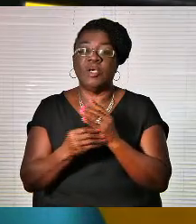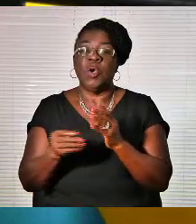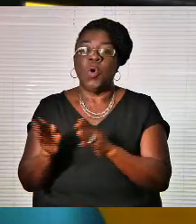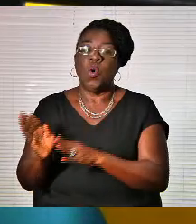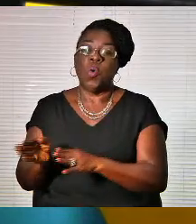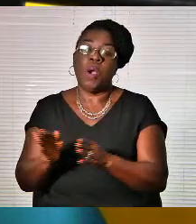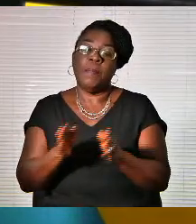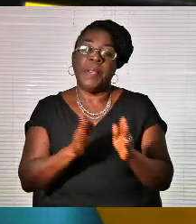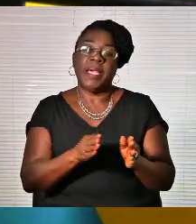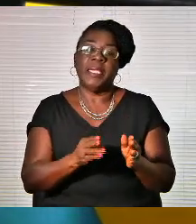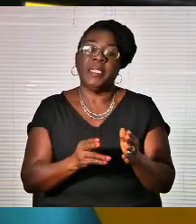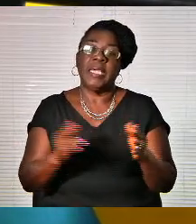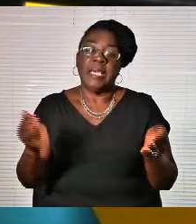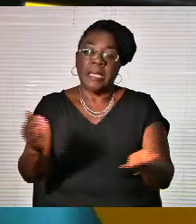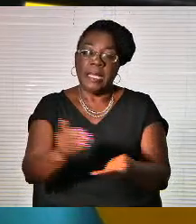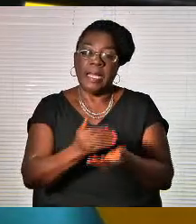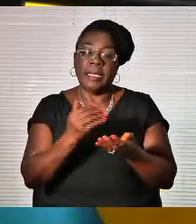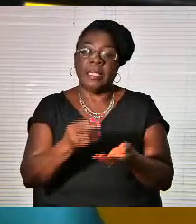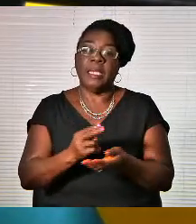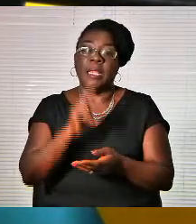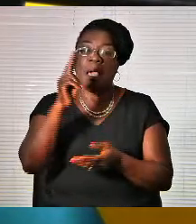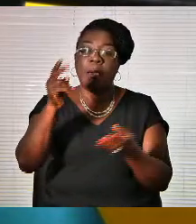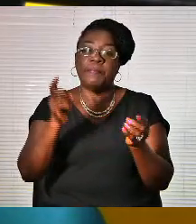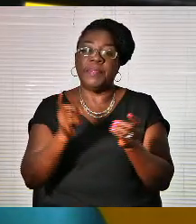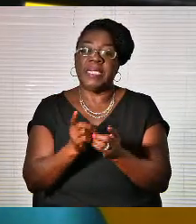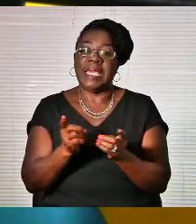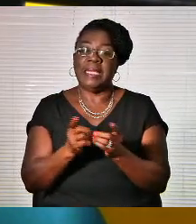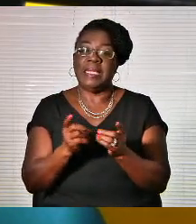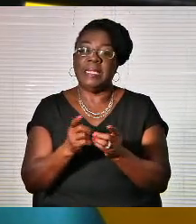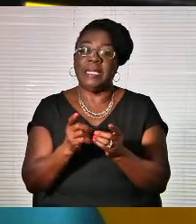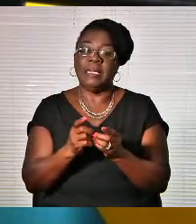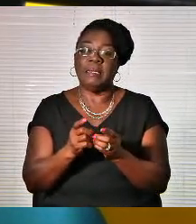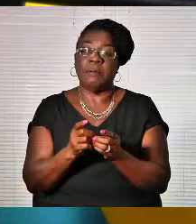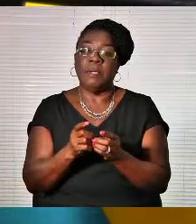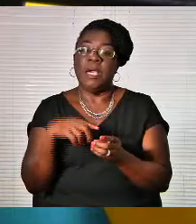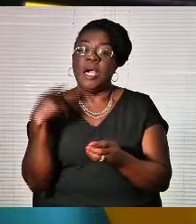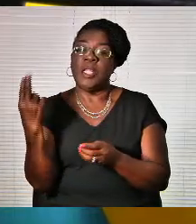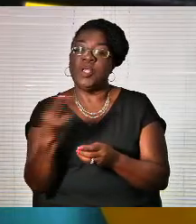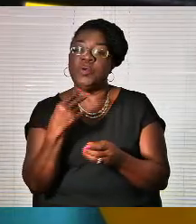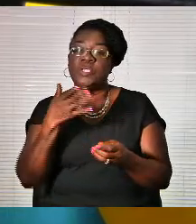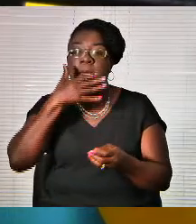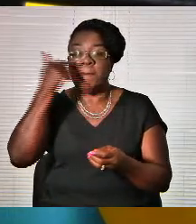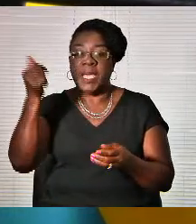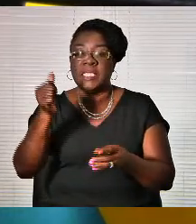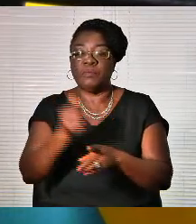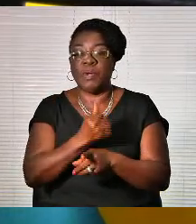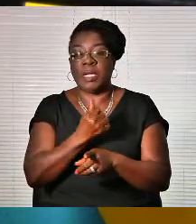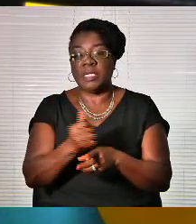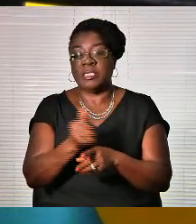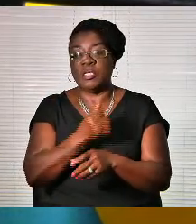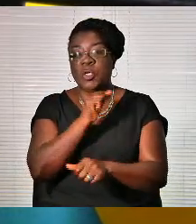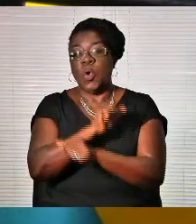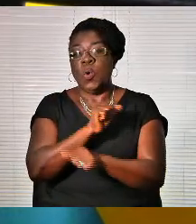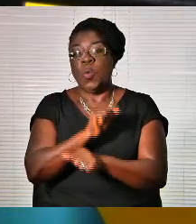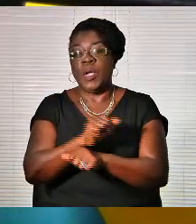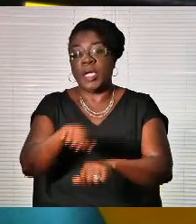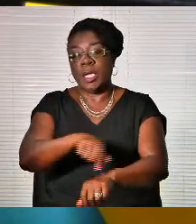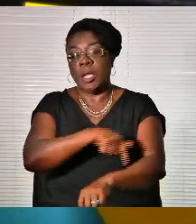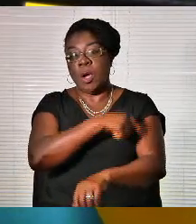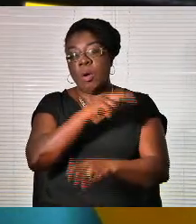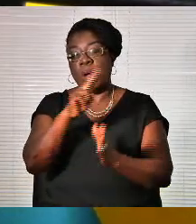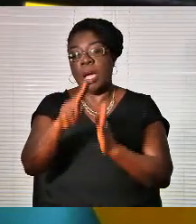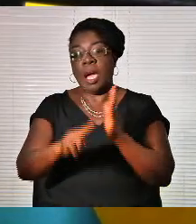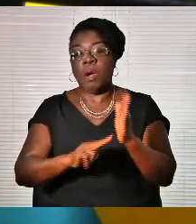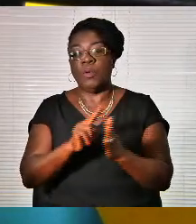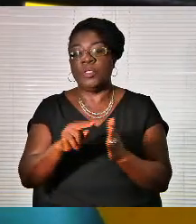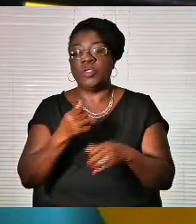and updating data, researching and utilizing best practices, working around the clock to ensure that we